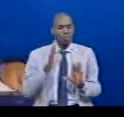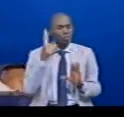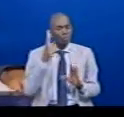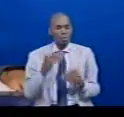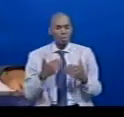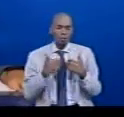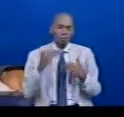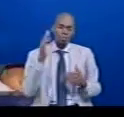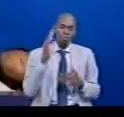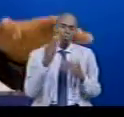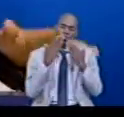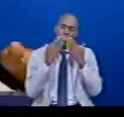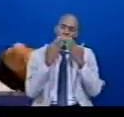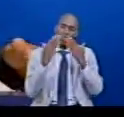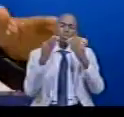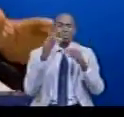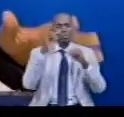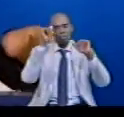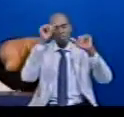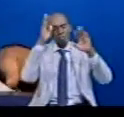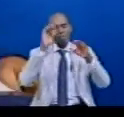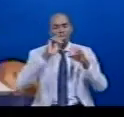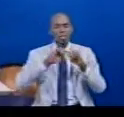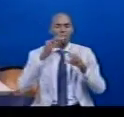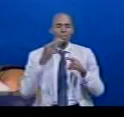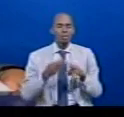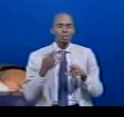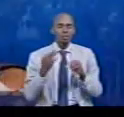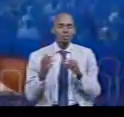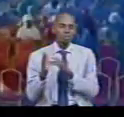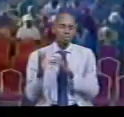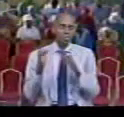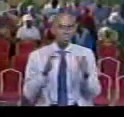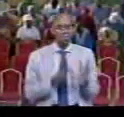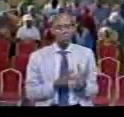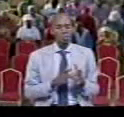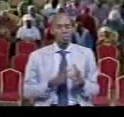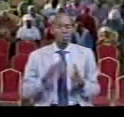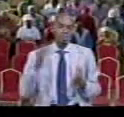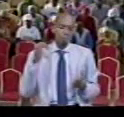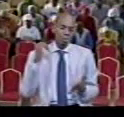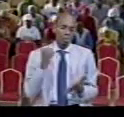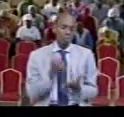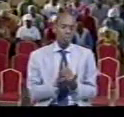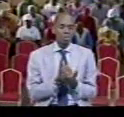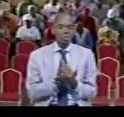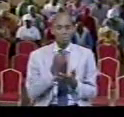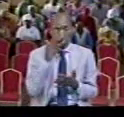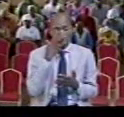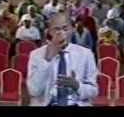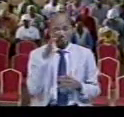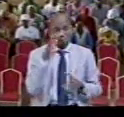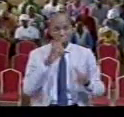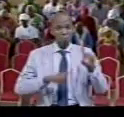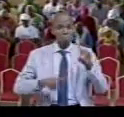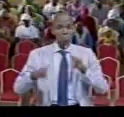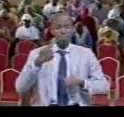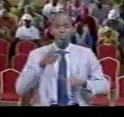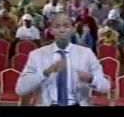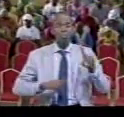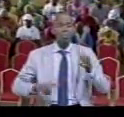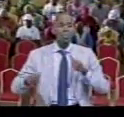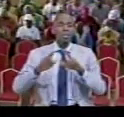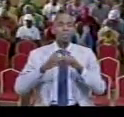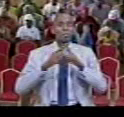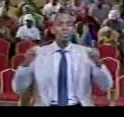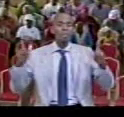you, Father, in the name of Jesus. Amen. Everybody say, global